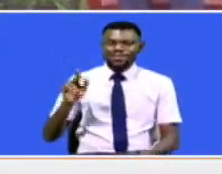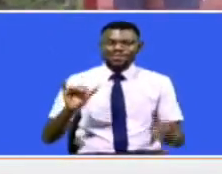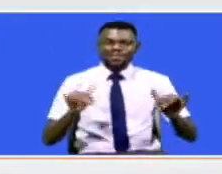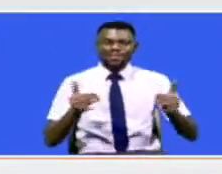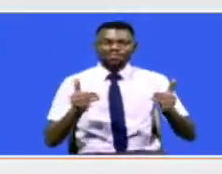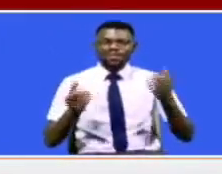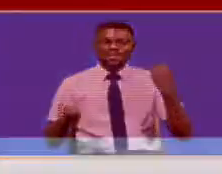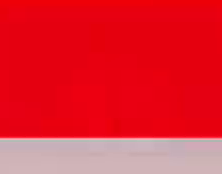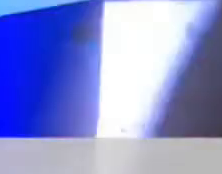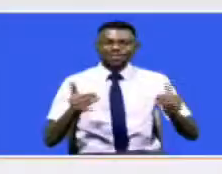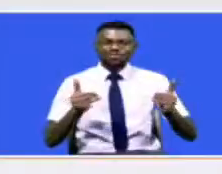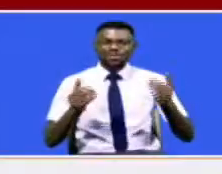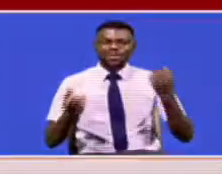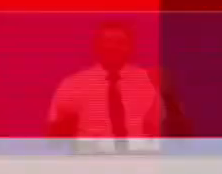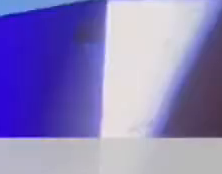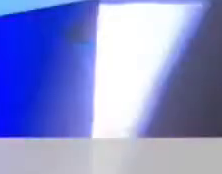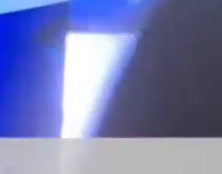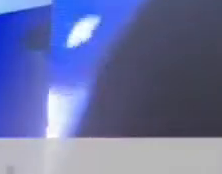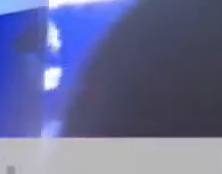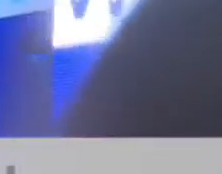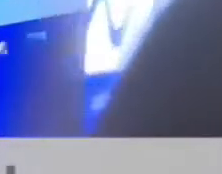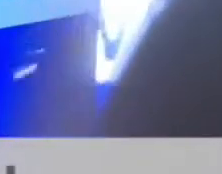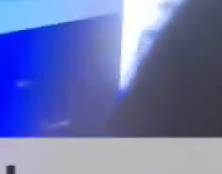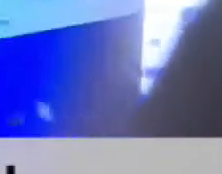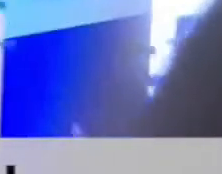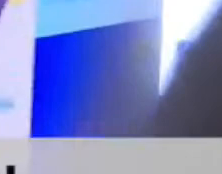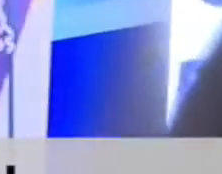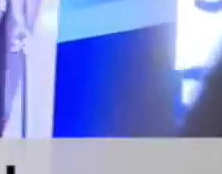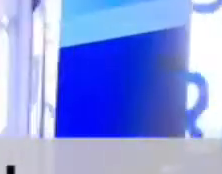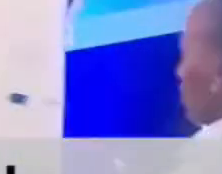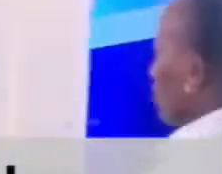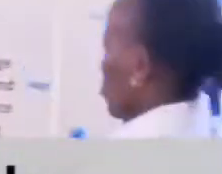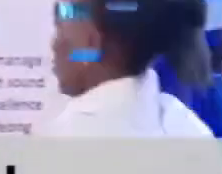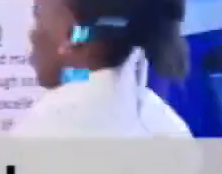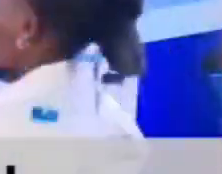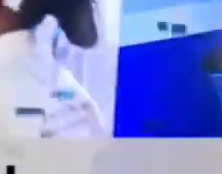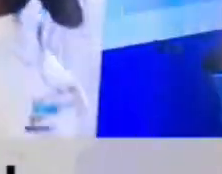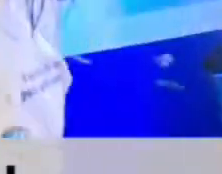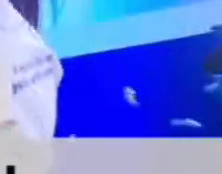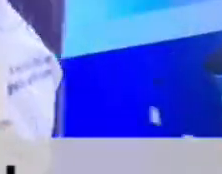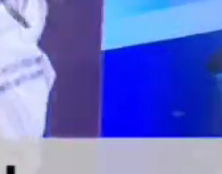County. Time for our first break. When we come back,